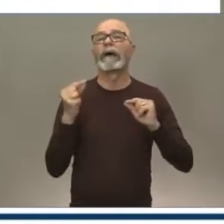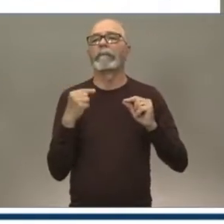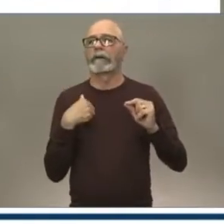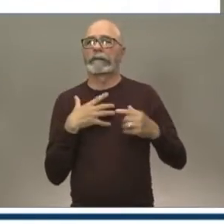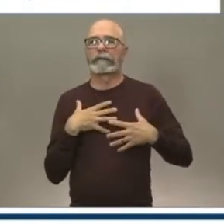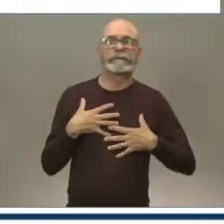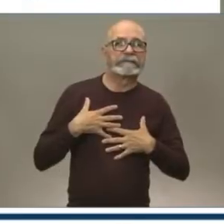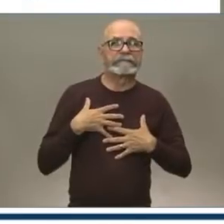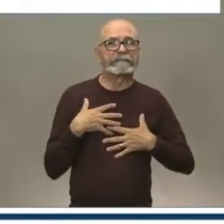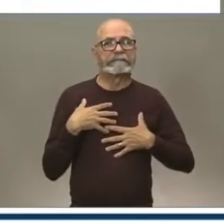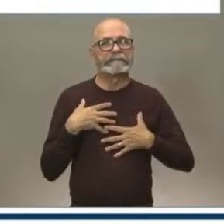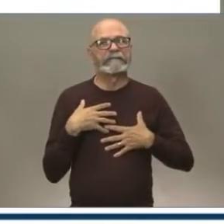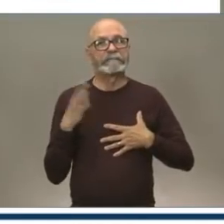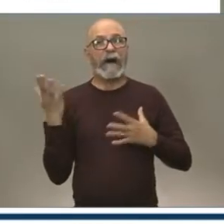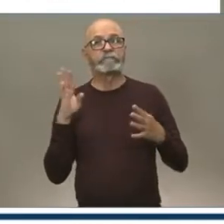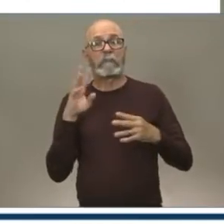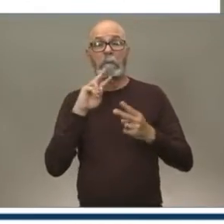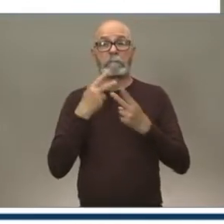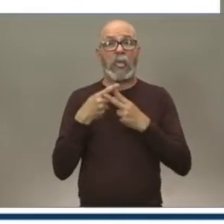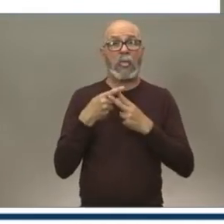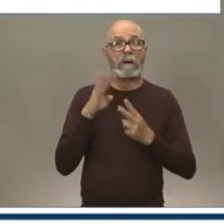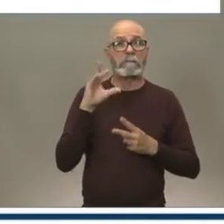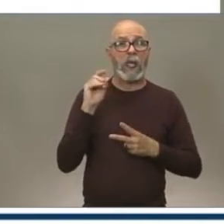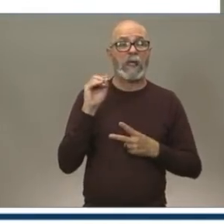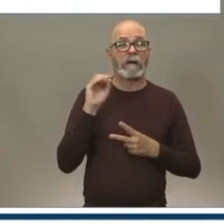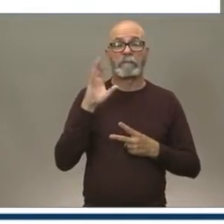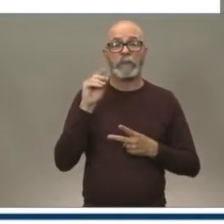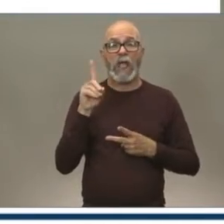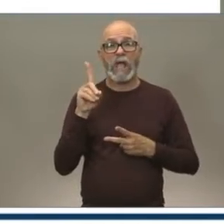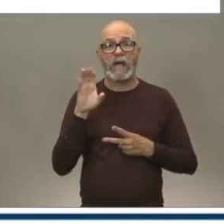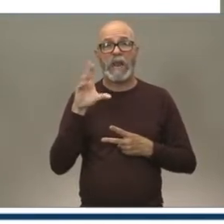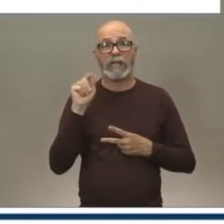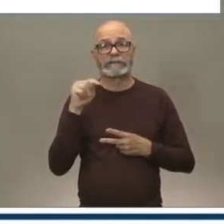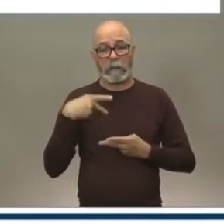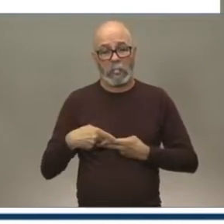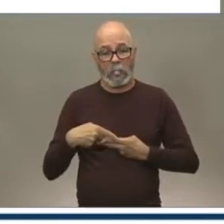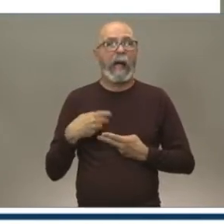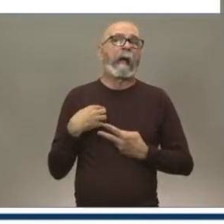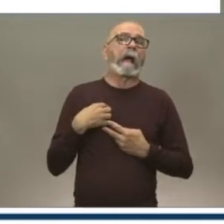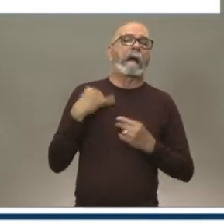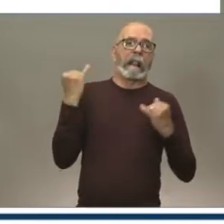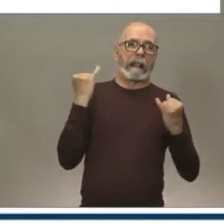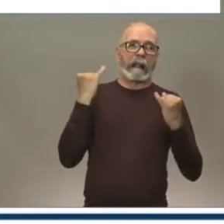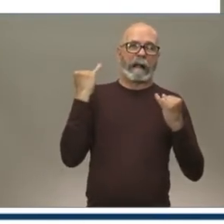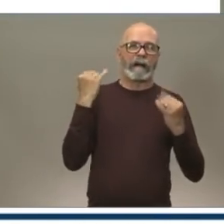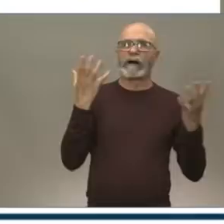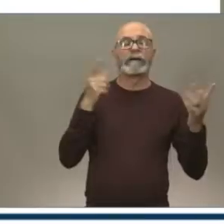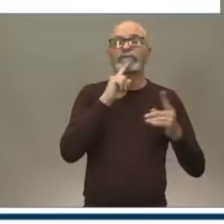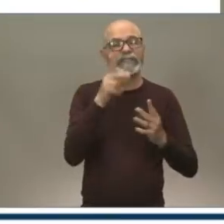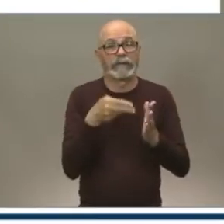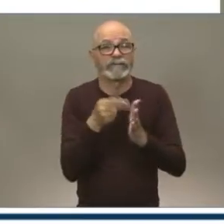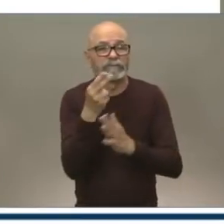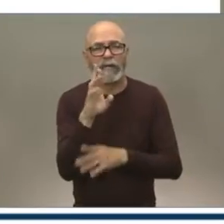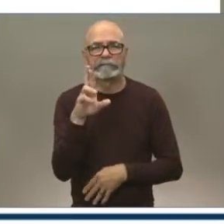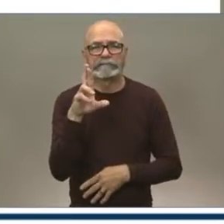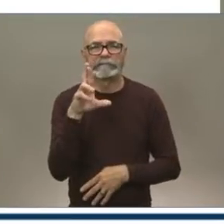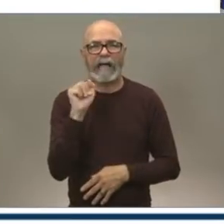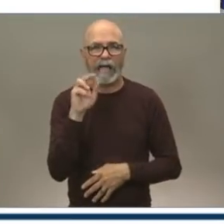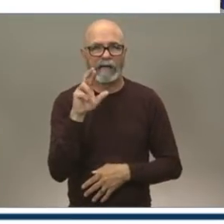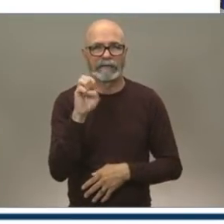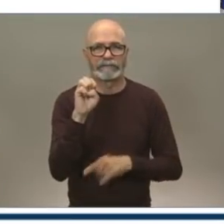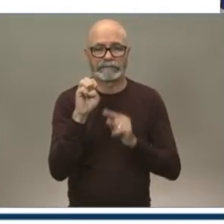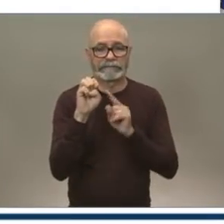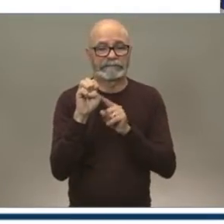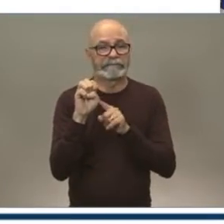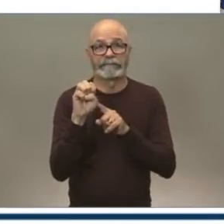with AstraZeneca are creating a decreased demand for AstraZeneca vaccine across the country. We'll go to the phone lines now. We'll